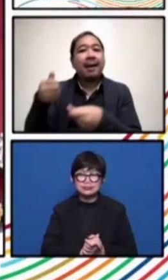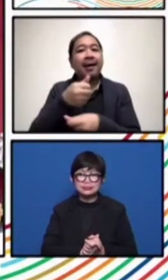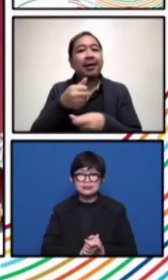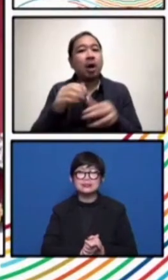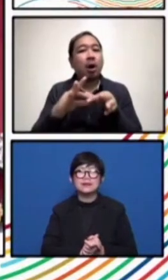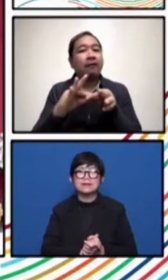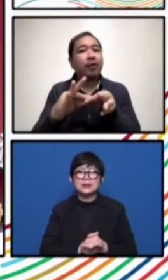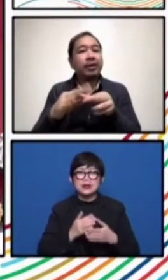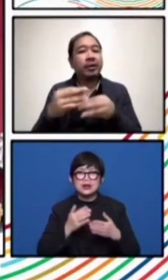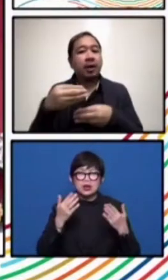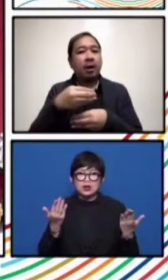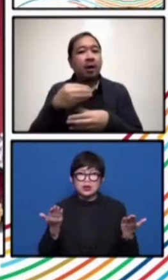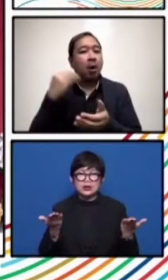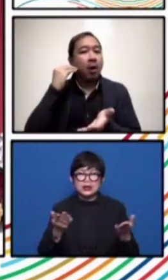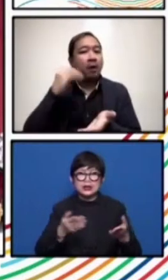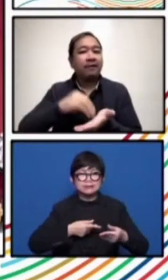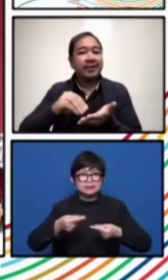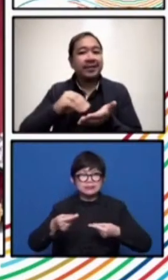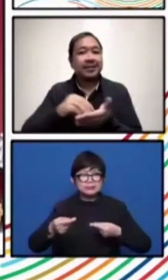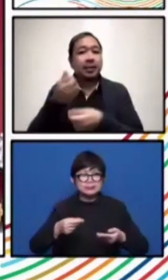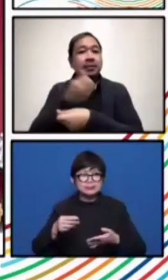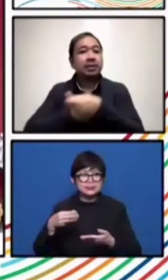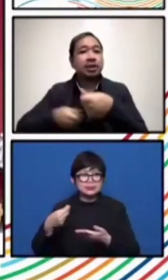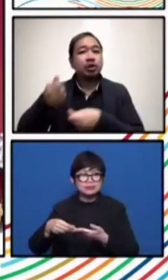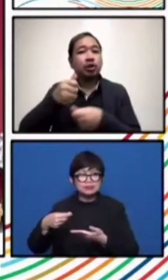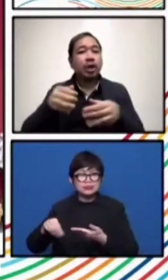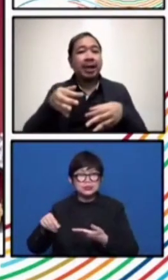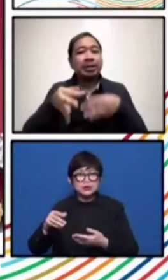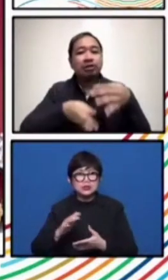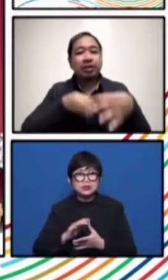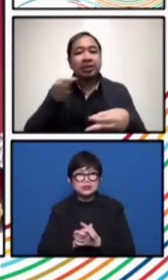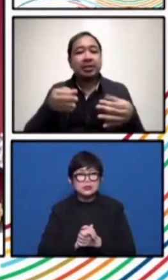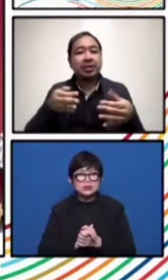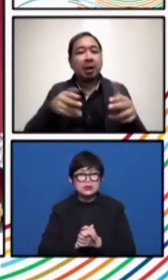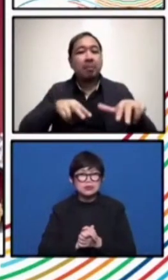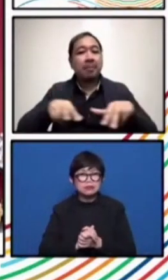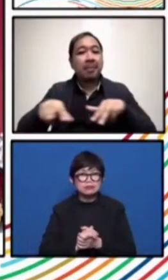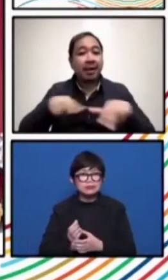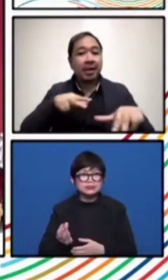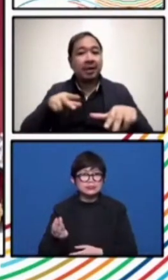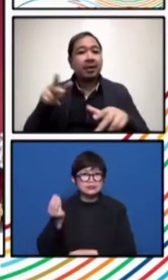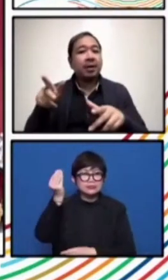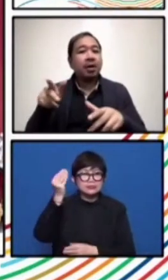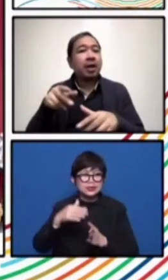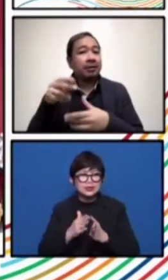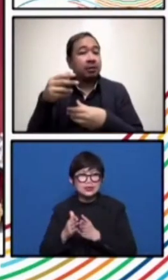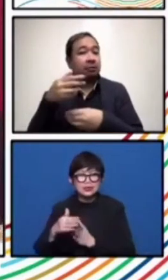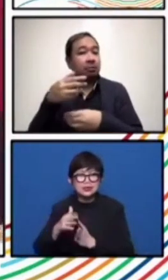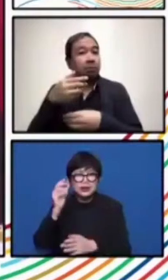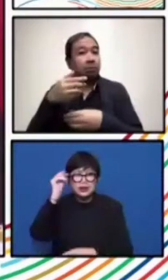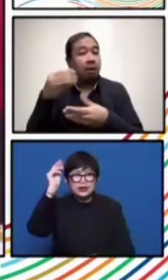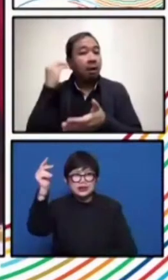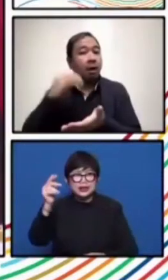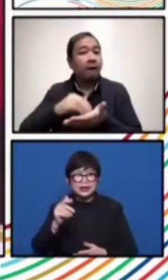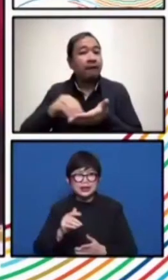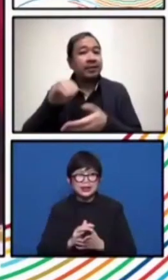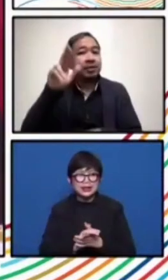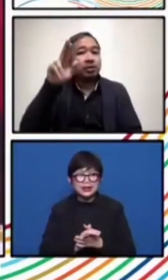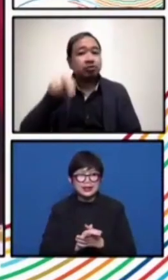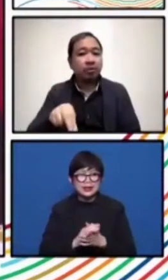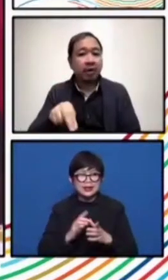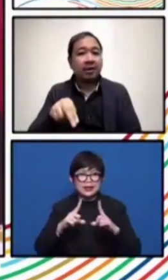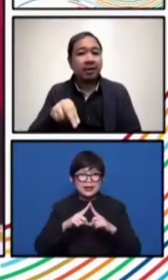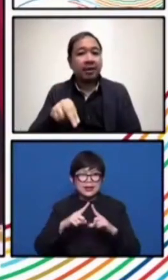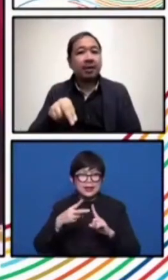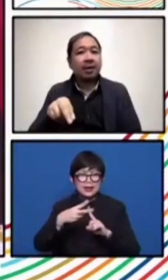Office of the United Nations resident coordinator for the Republic of Indonesia welcome Miss Africa um can you please share